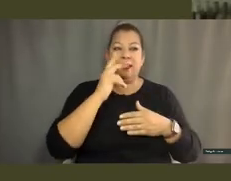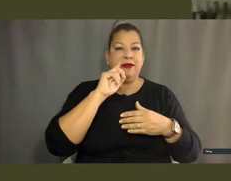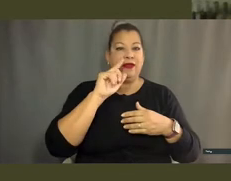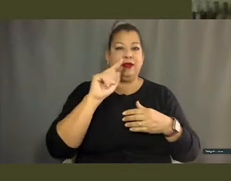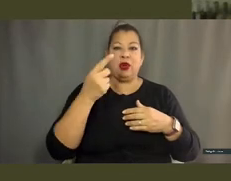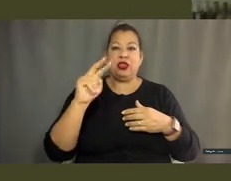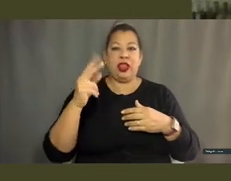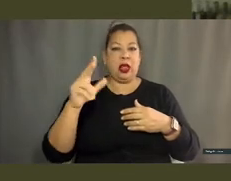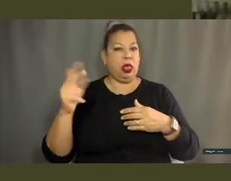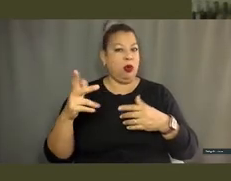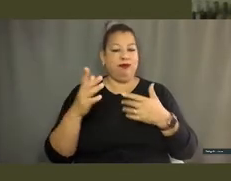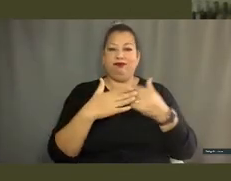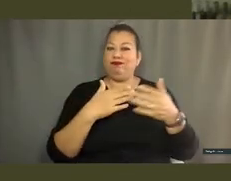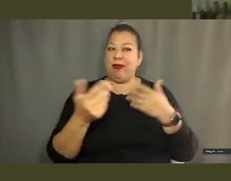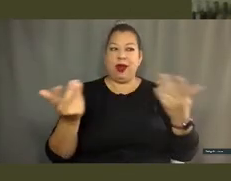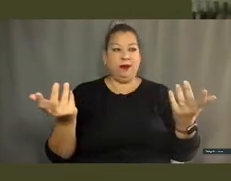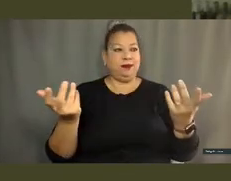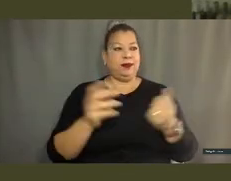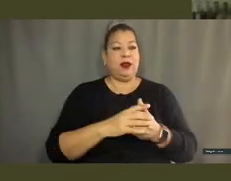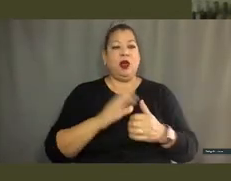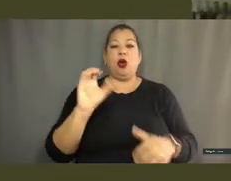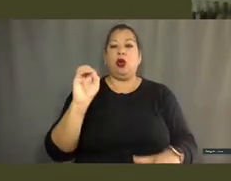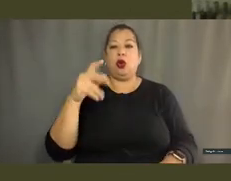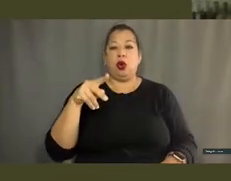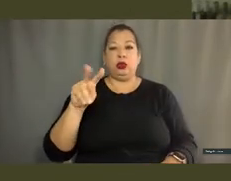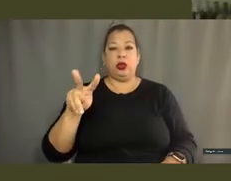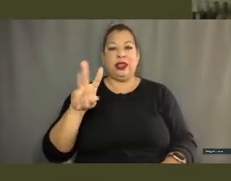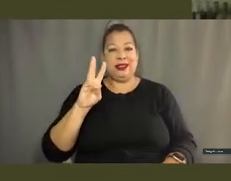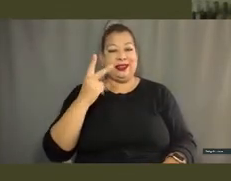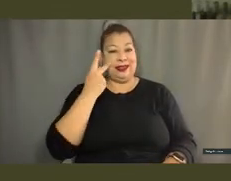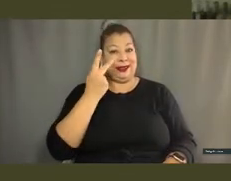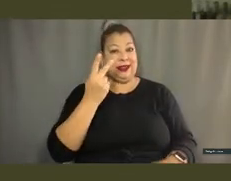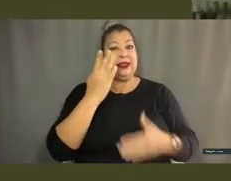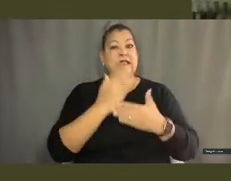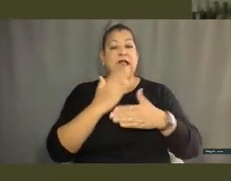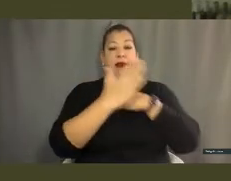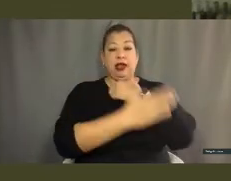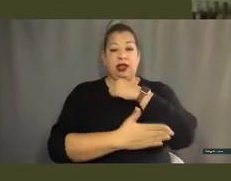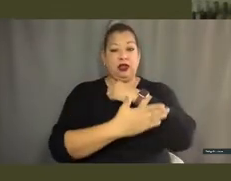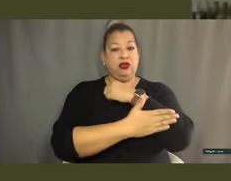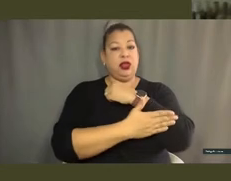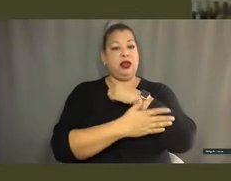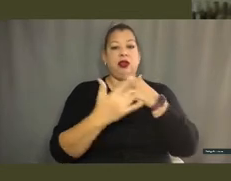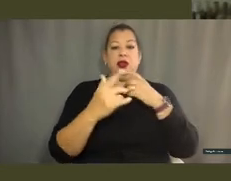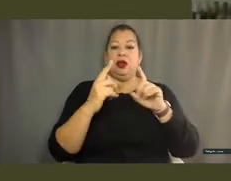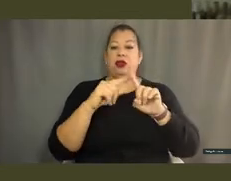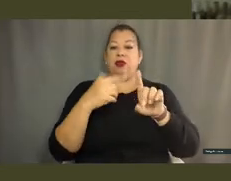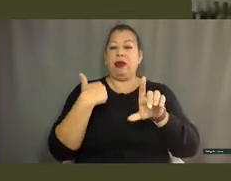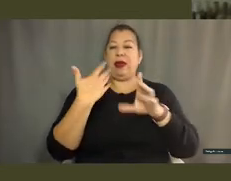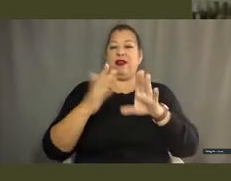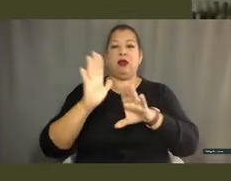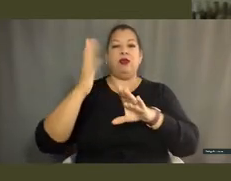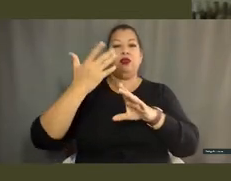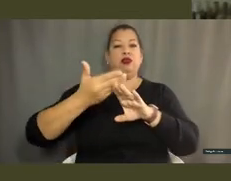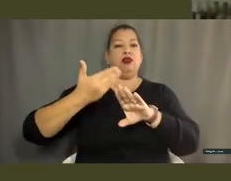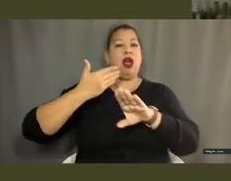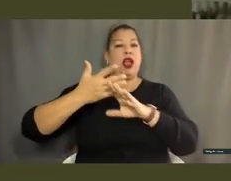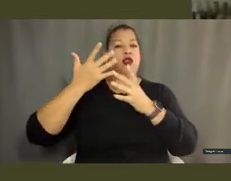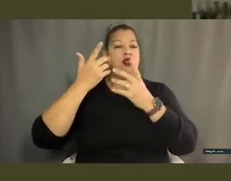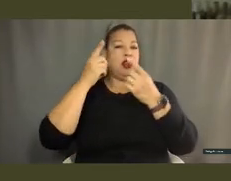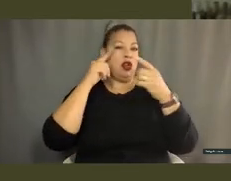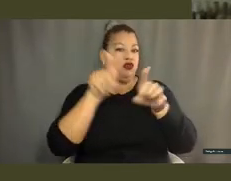support. COP26, you have seen that some countries, you know, the trilateral arrangement, you know, a couple of countries